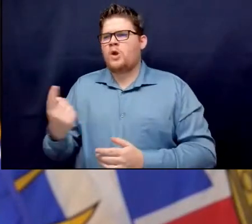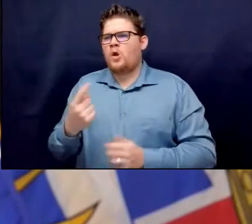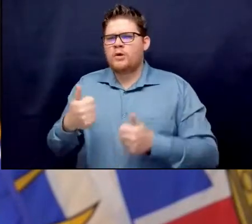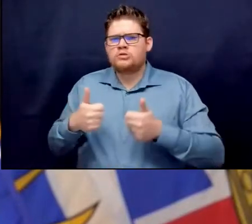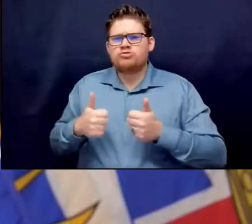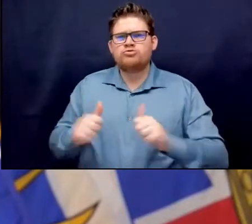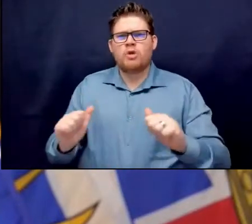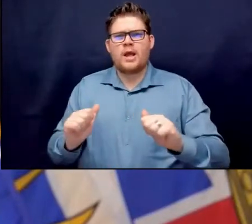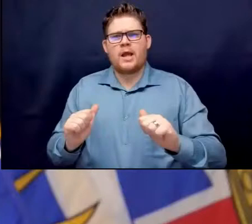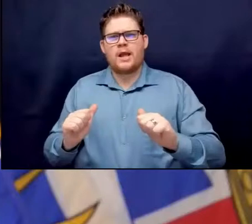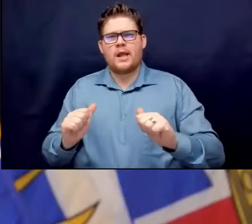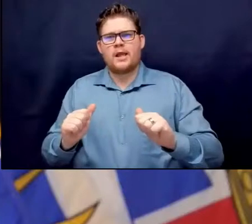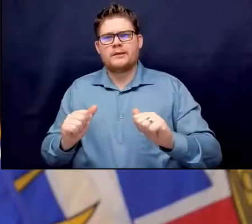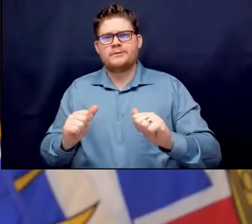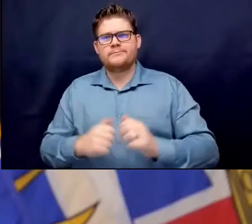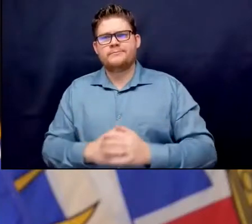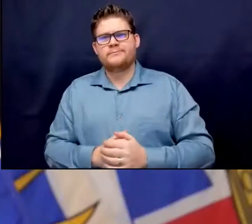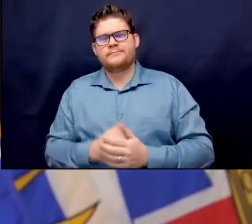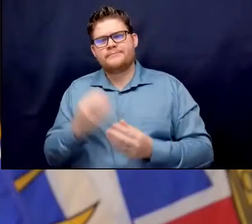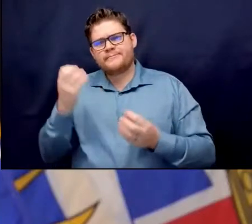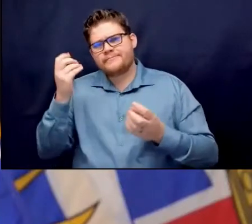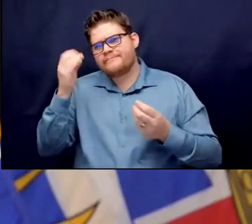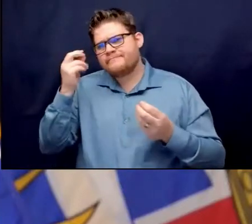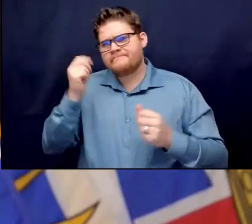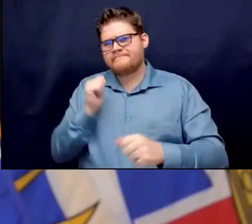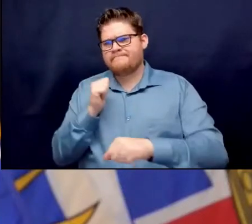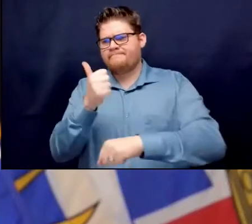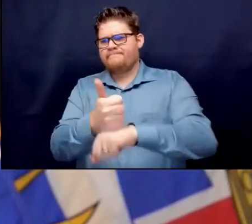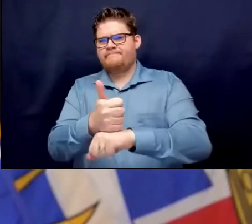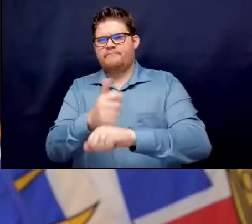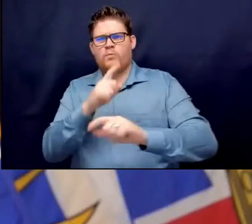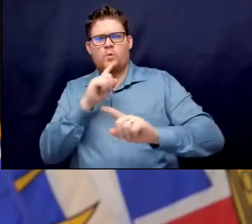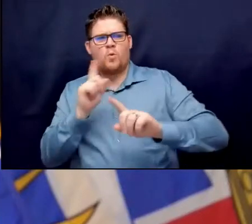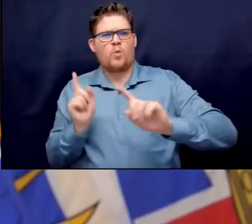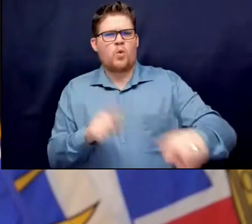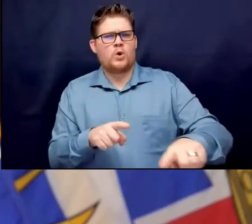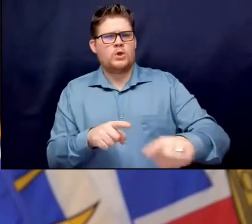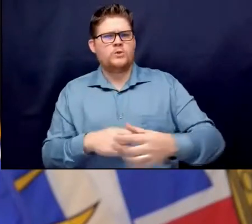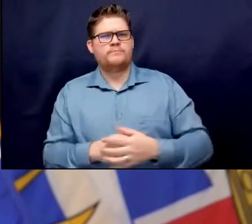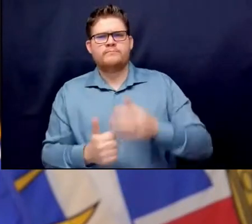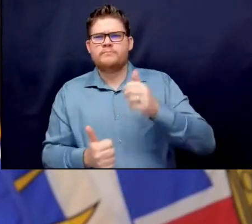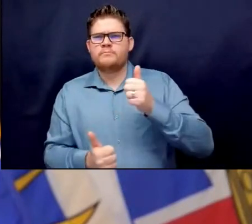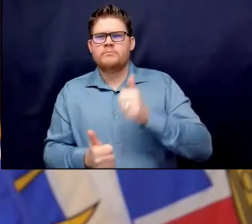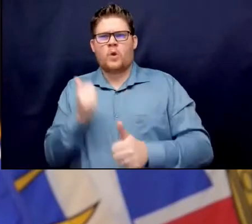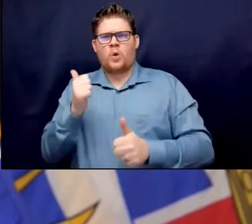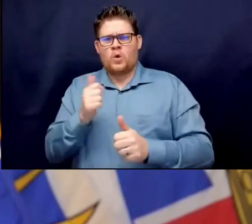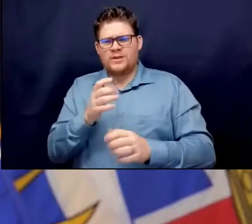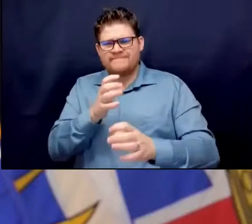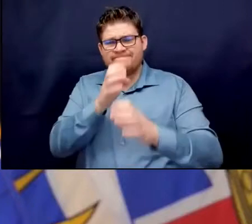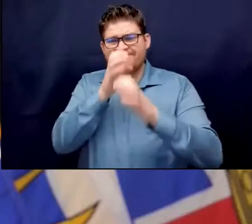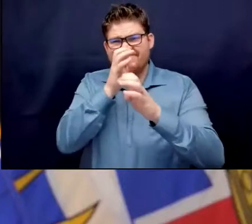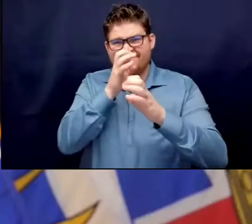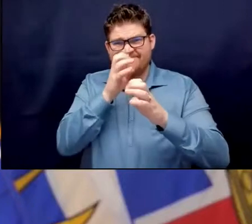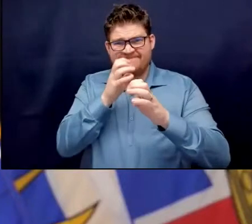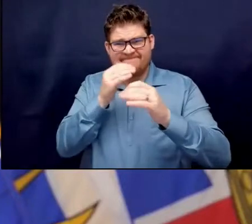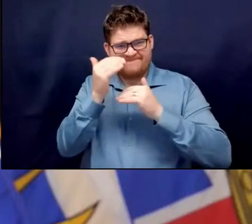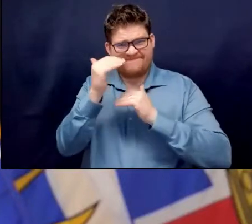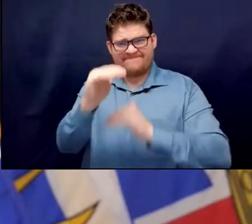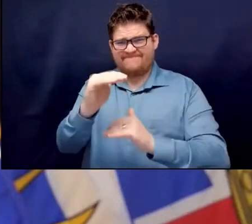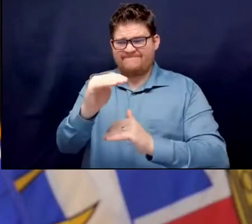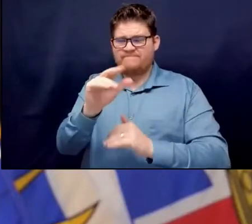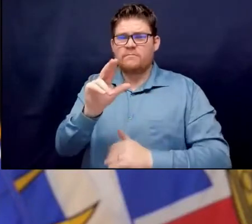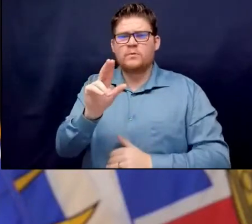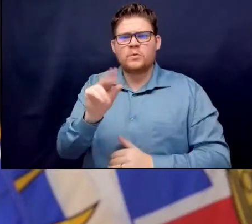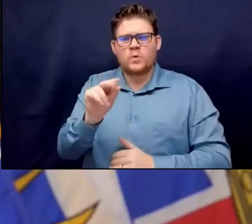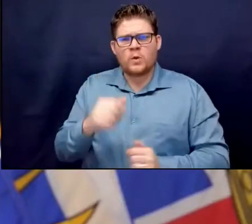means, trying to do what we need to do based on what we know. And I talked a little bit about the factors that we look at